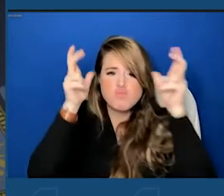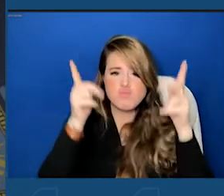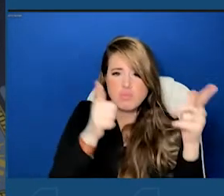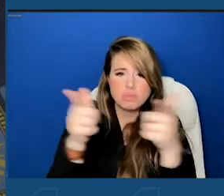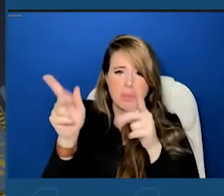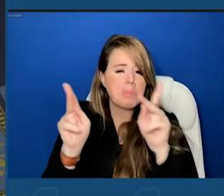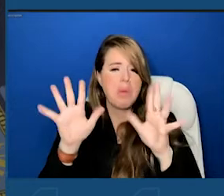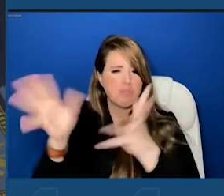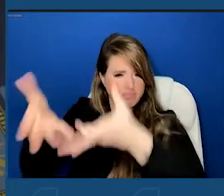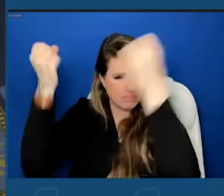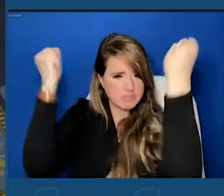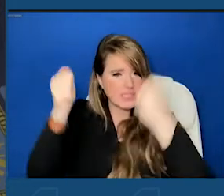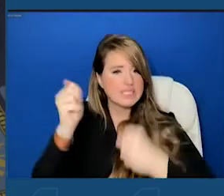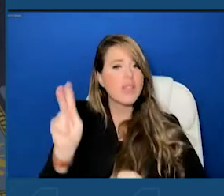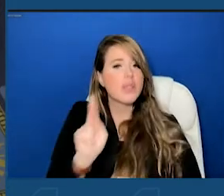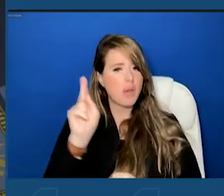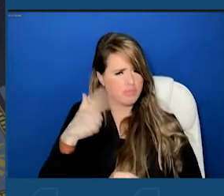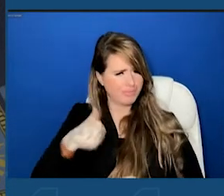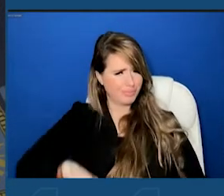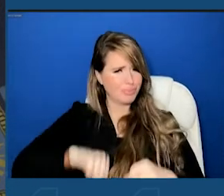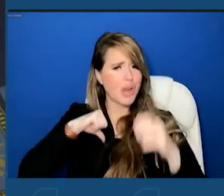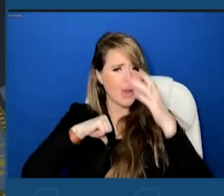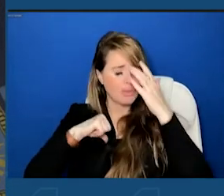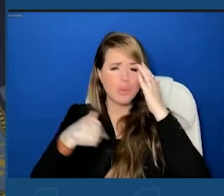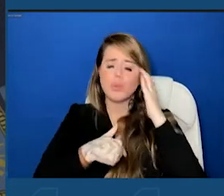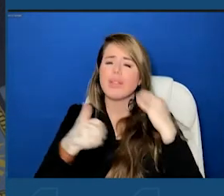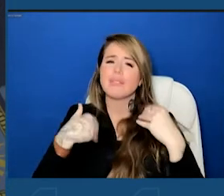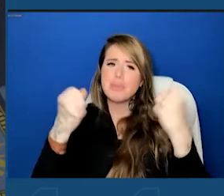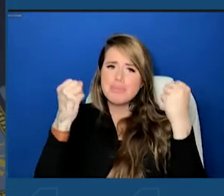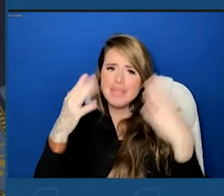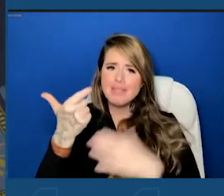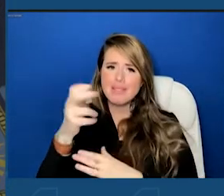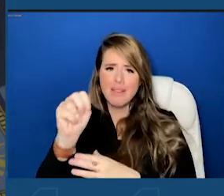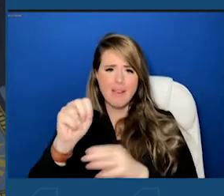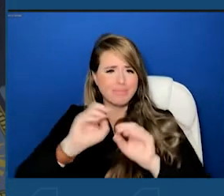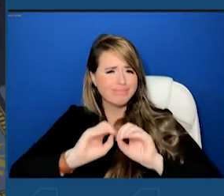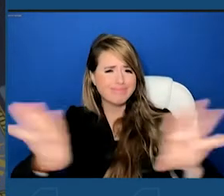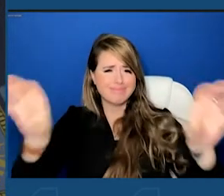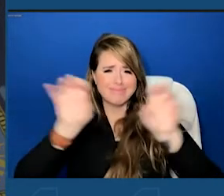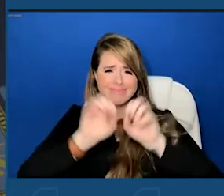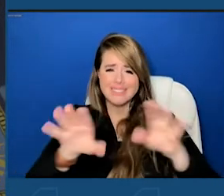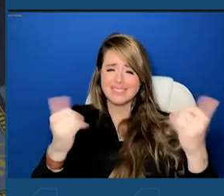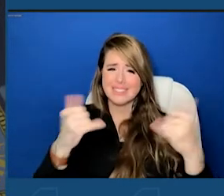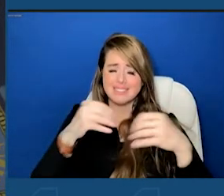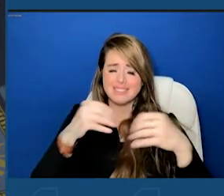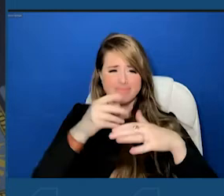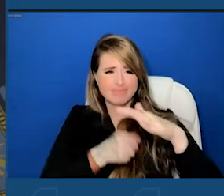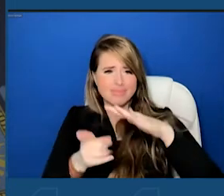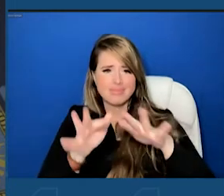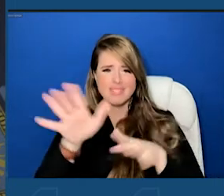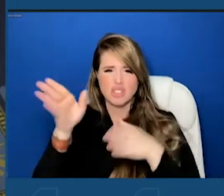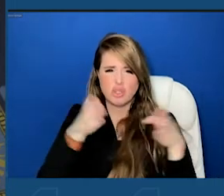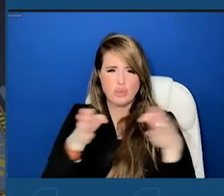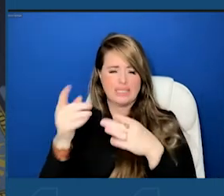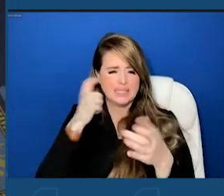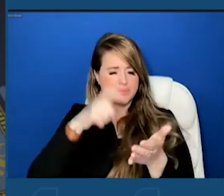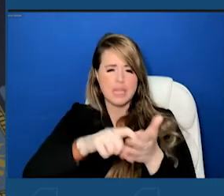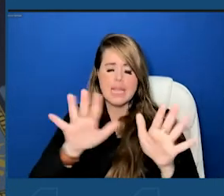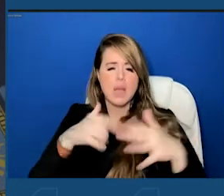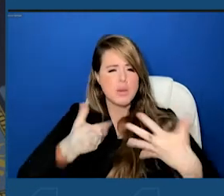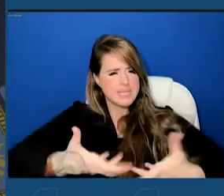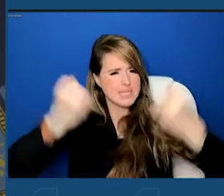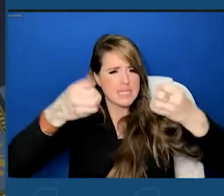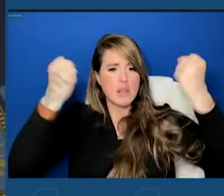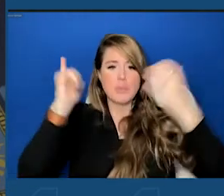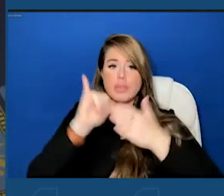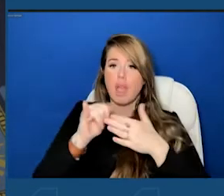that. But we also have so many guns flowing into our streets still. And that's what I'm focused on. And gun seizures by the